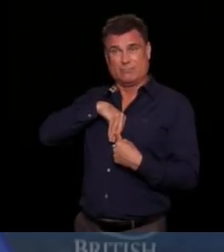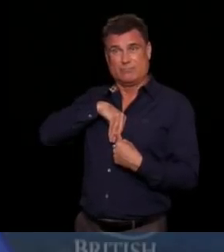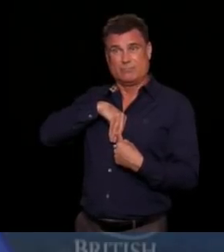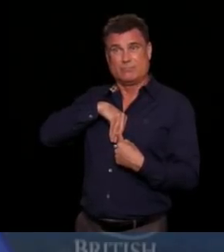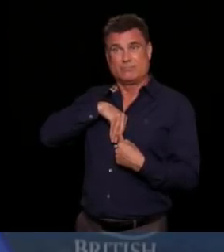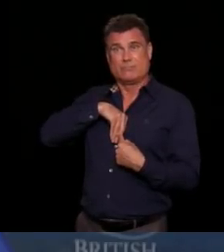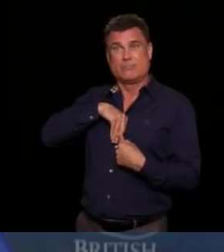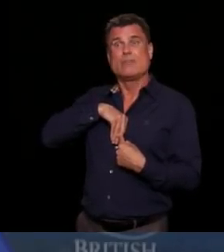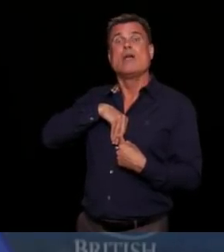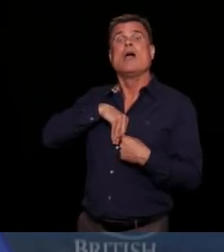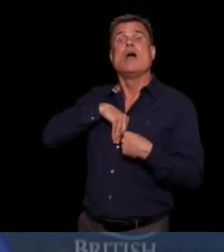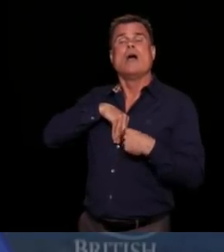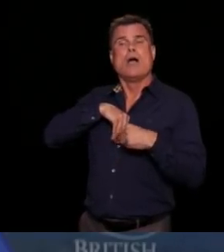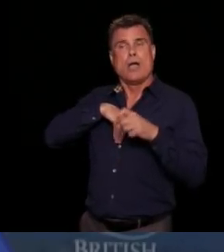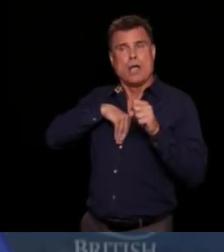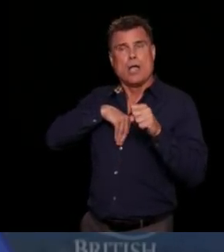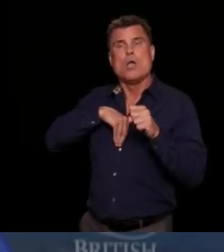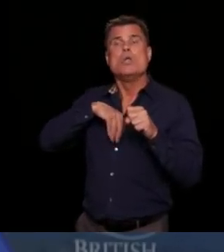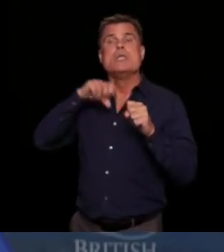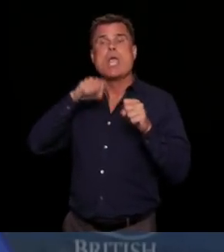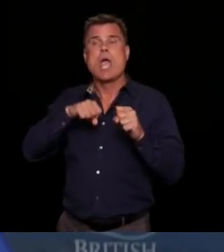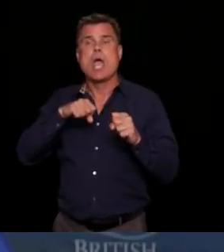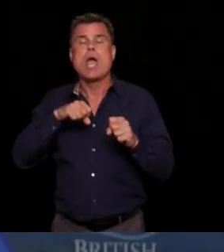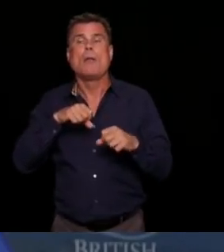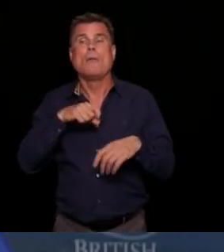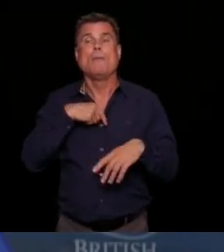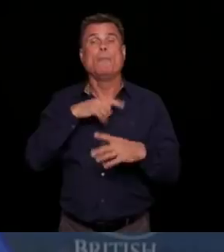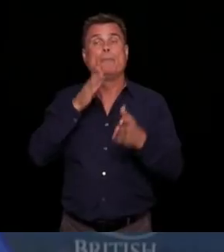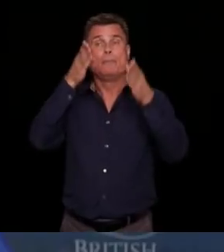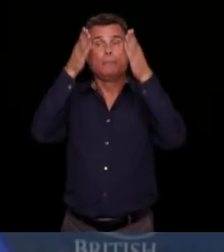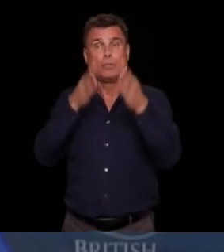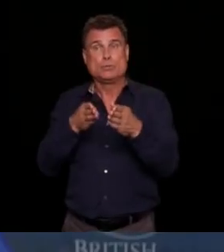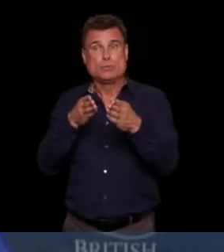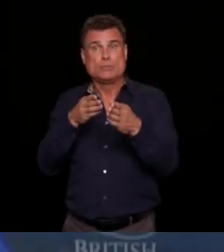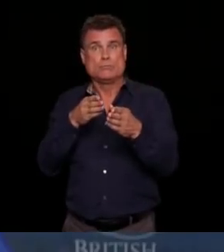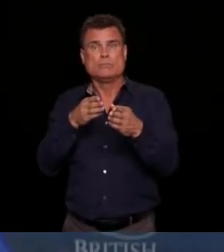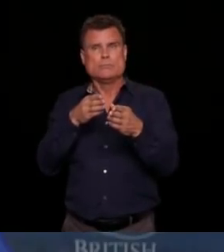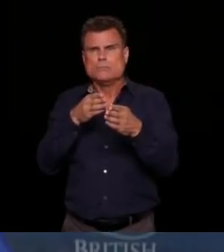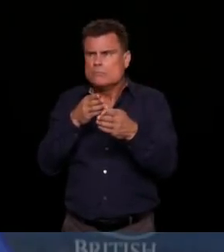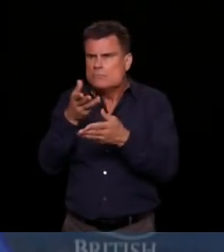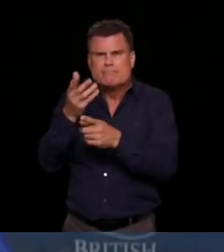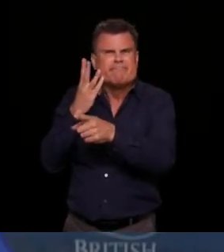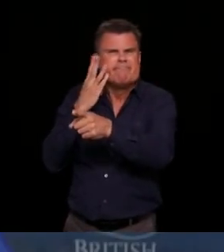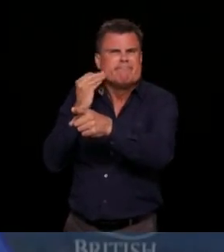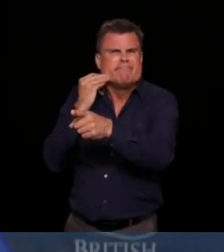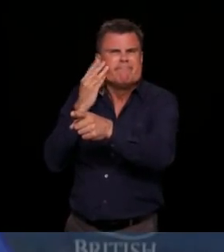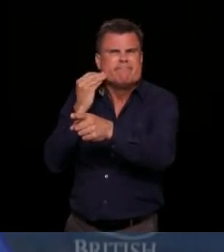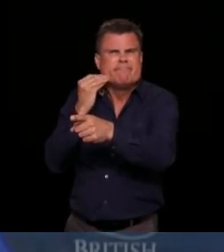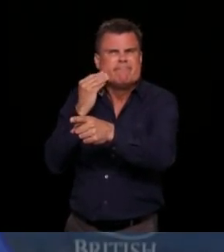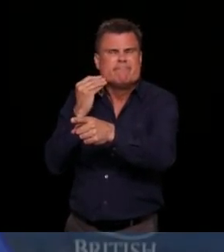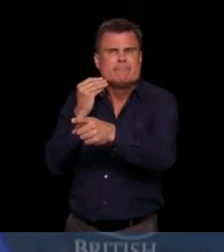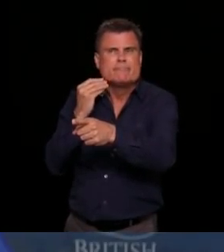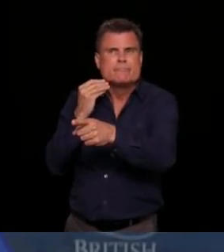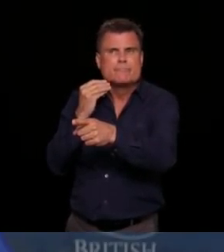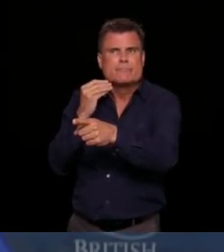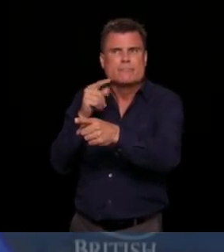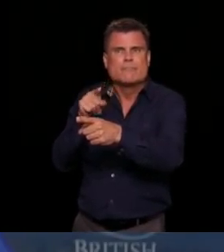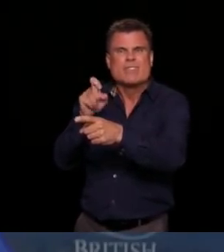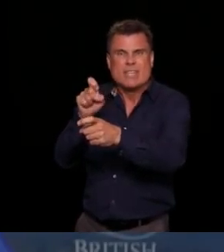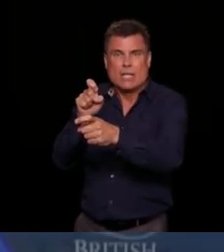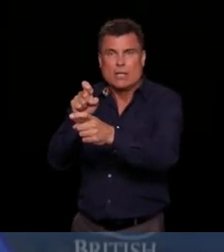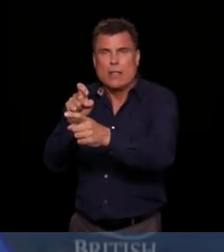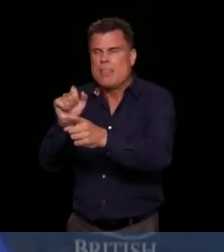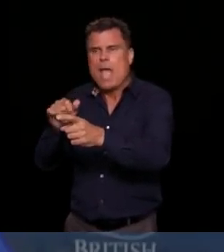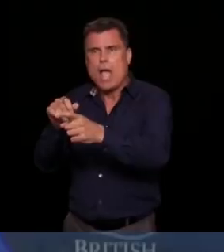talk to you directly as a person yields better results. It's why we believe in the contact tracing by people, why it's been